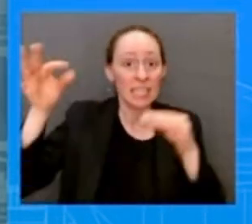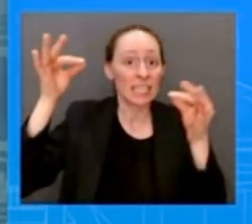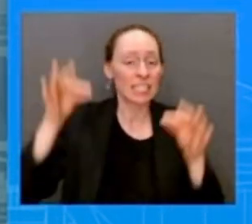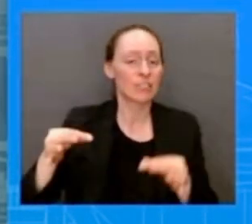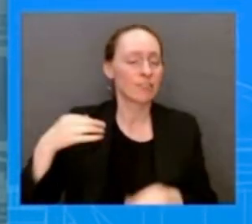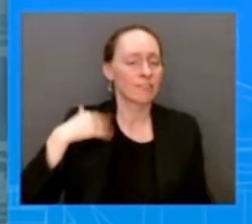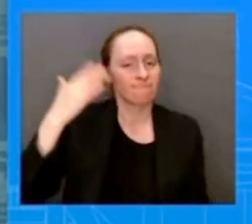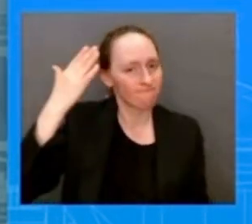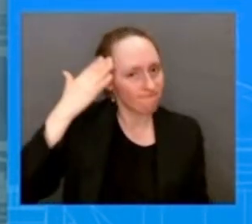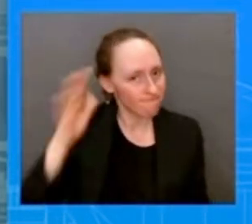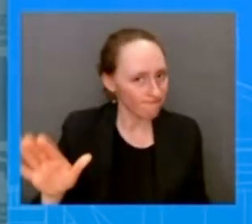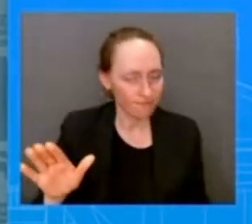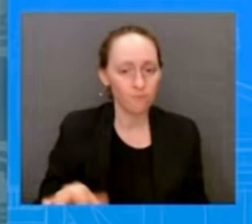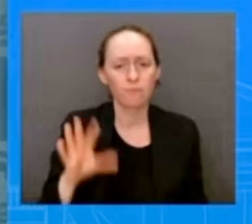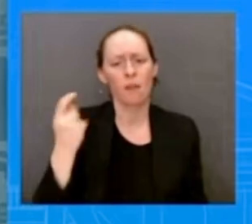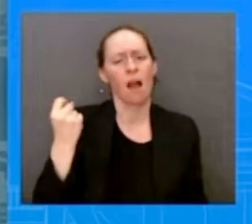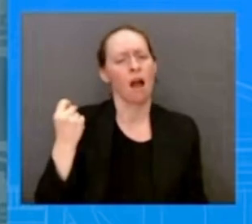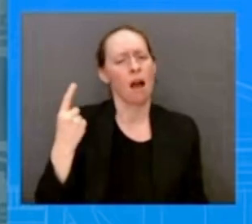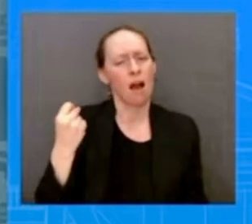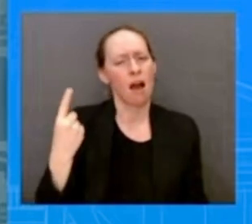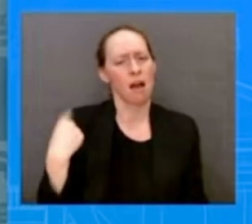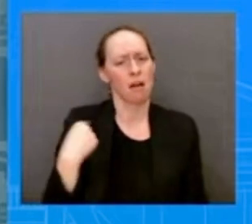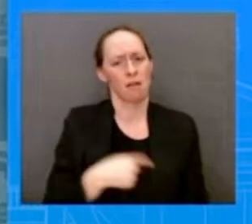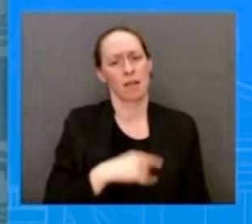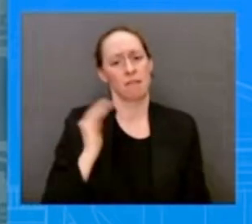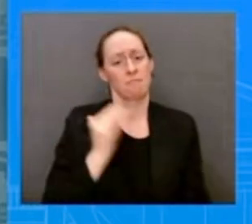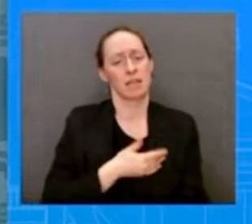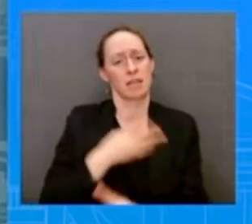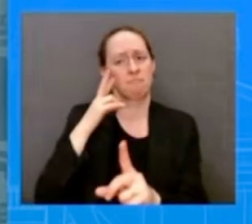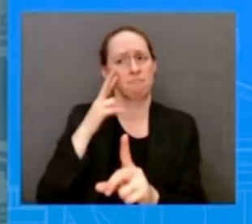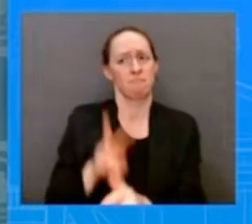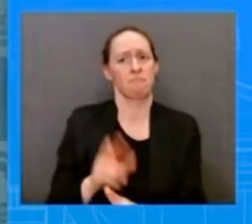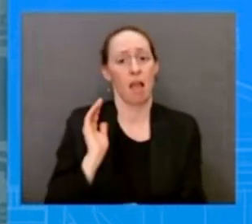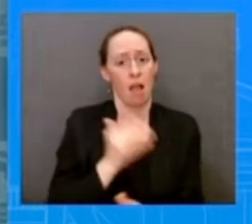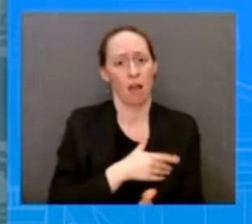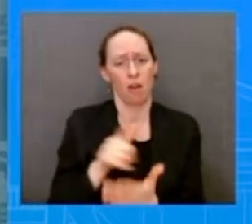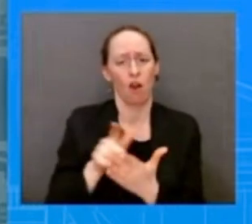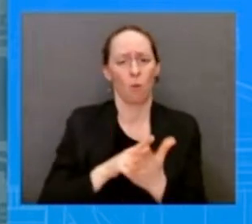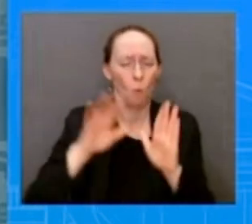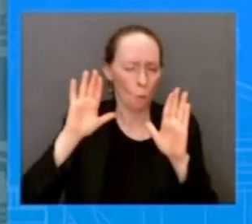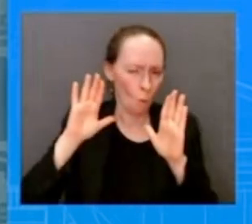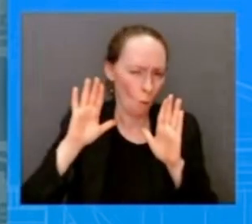believe, in really defending the program that the president has put forth.